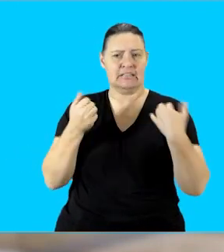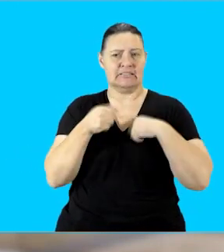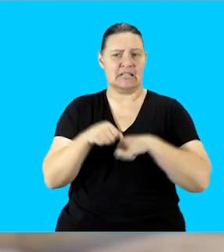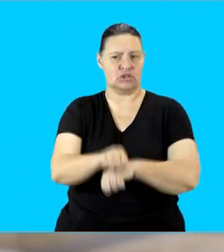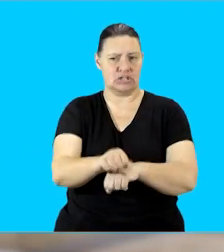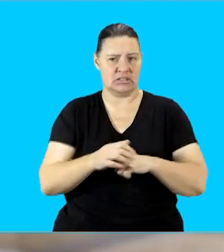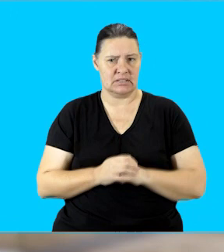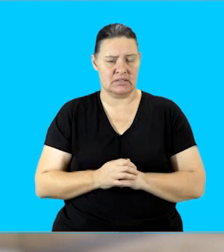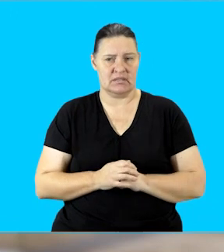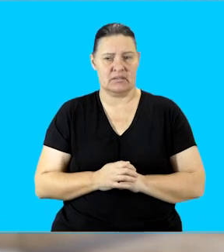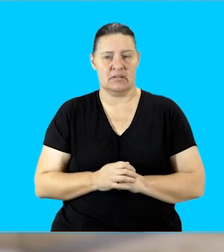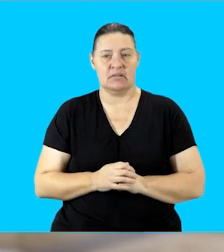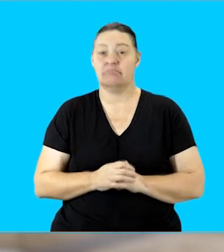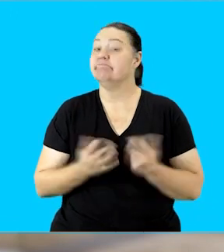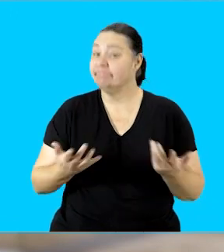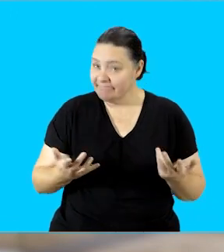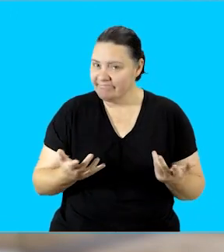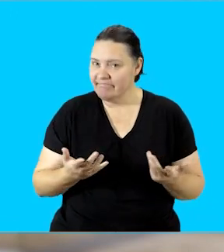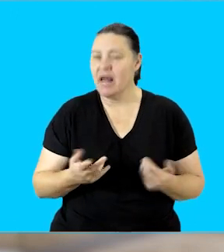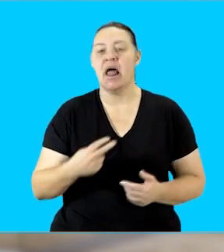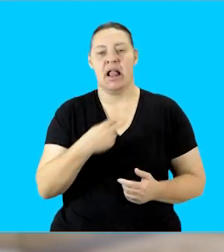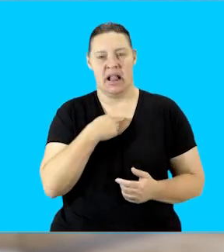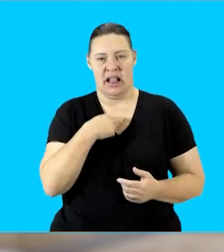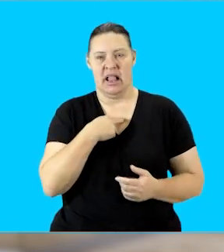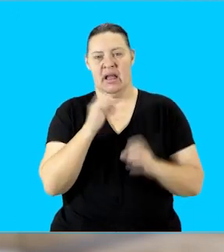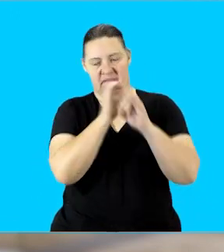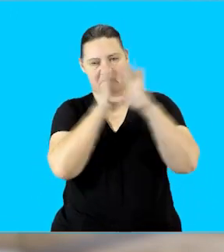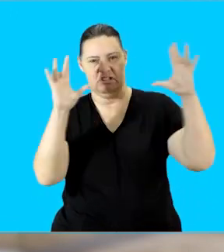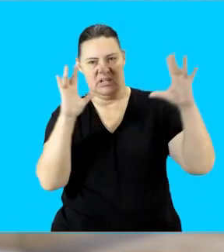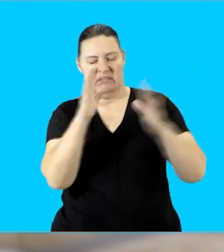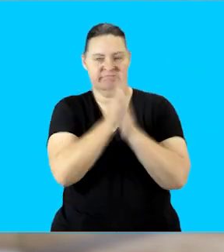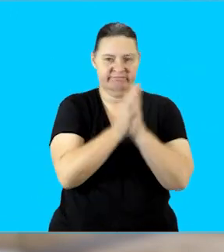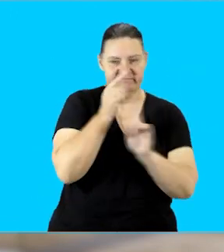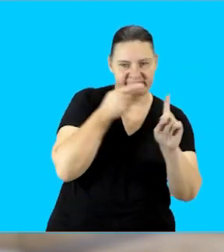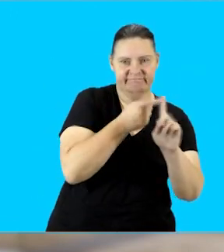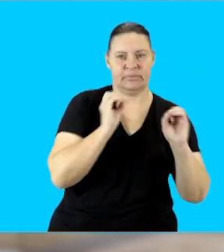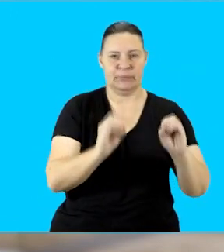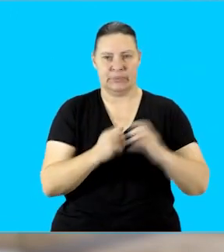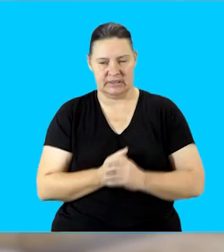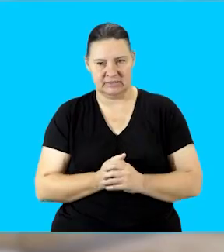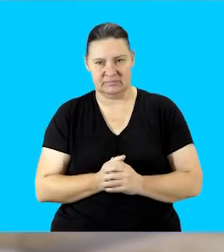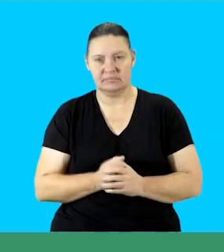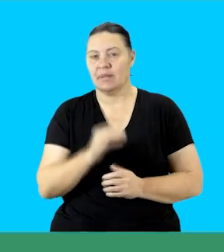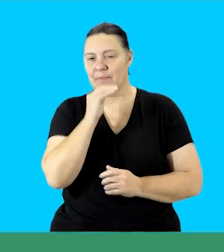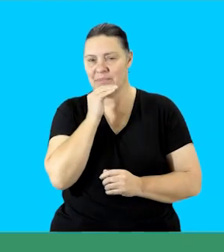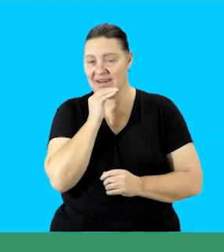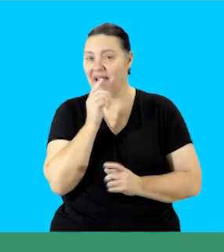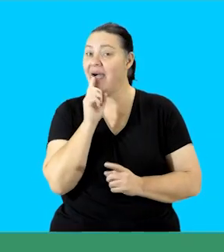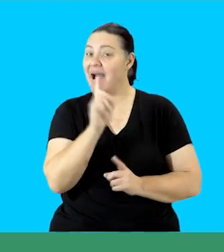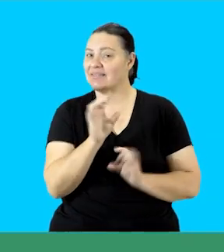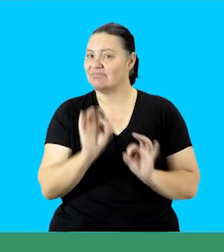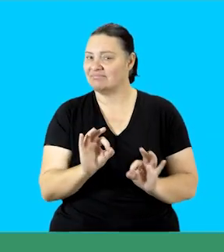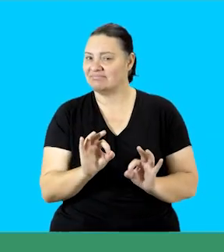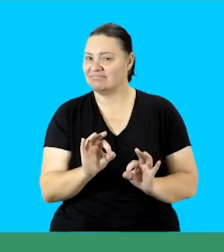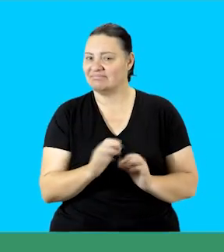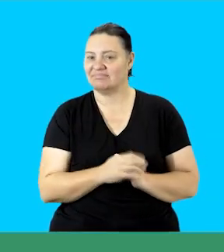with the strategy? It is lack of vision and mission. So that would be the